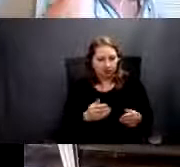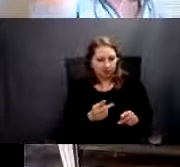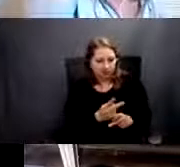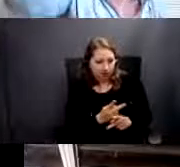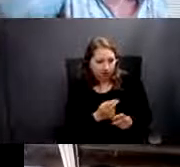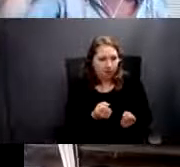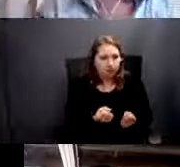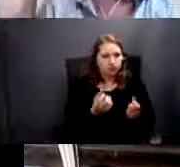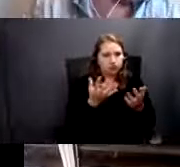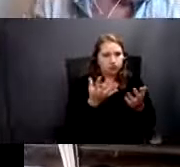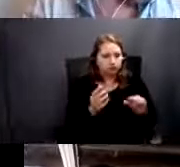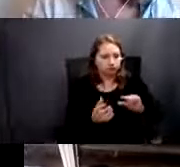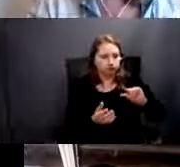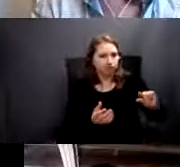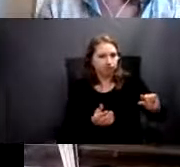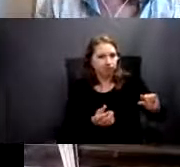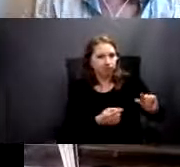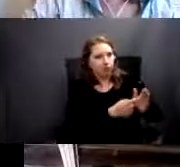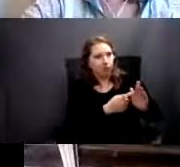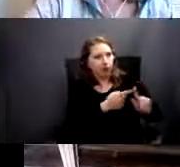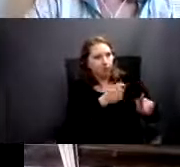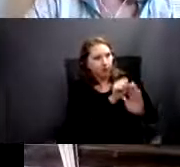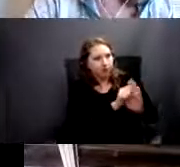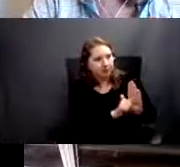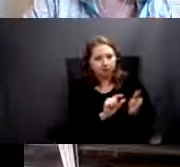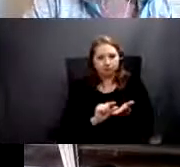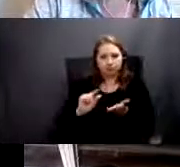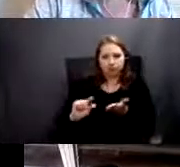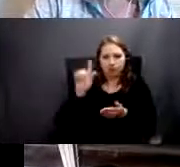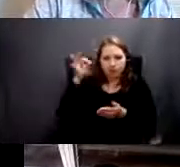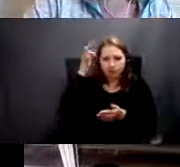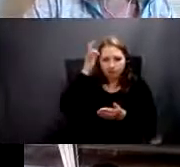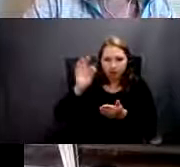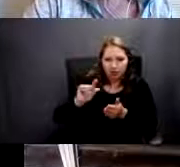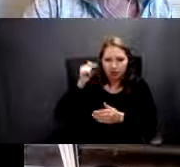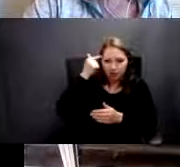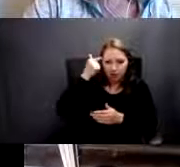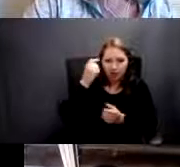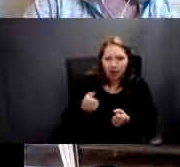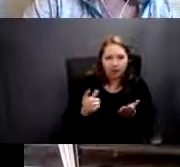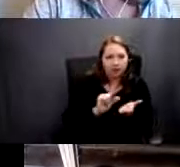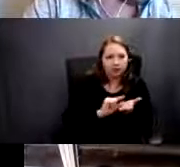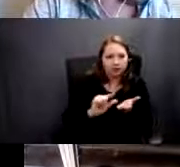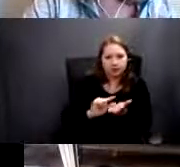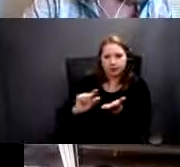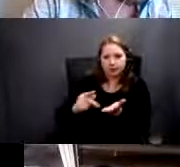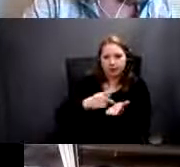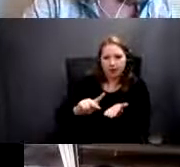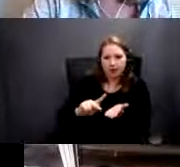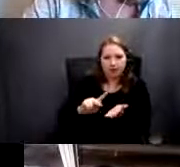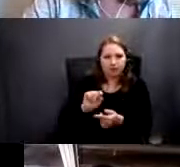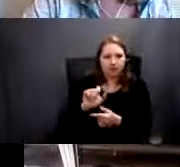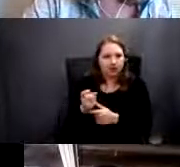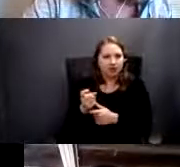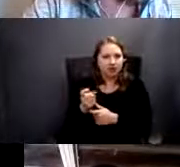to be required by the state and the federal government to pay for the income taxes. And either pay that quarterly